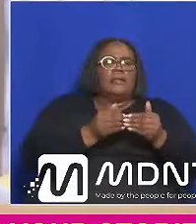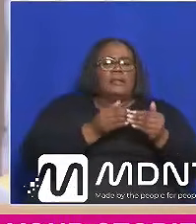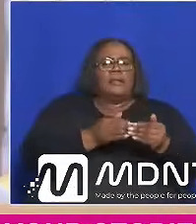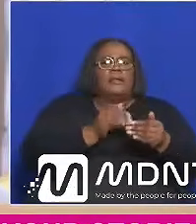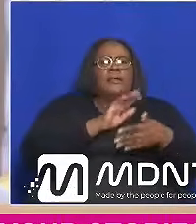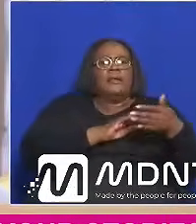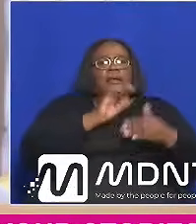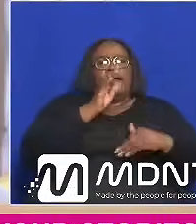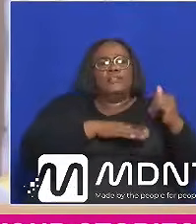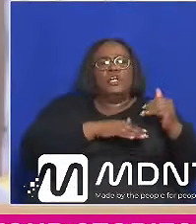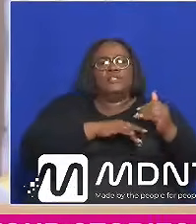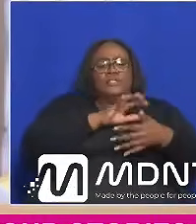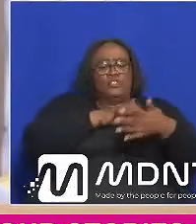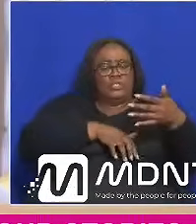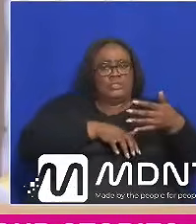page 90.